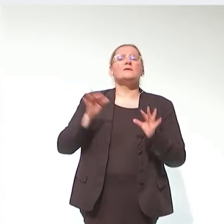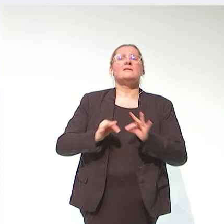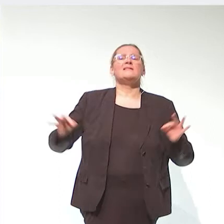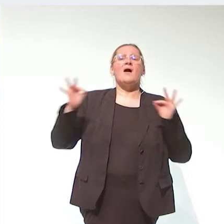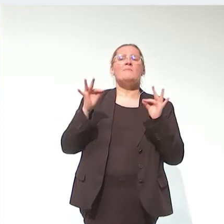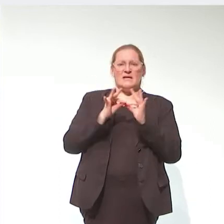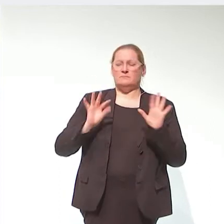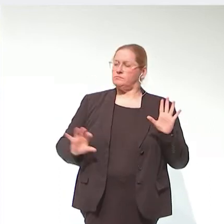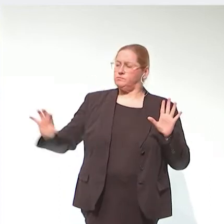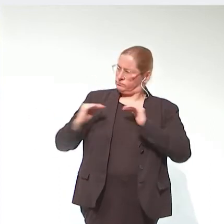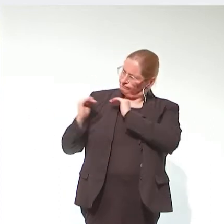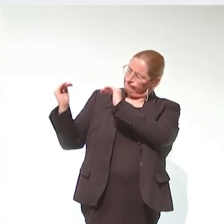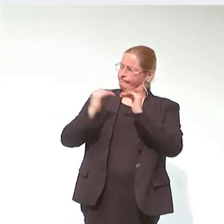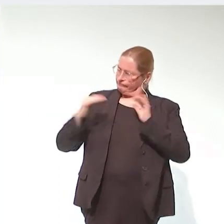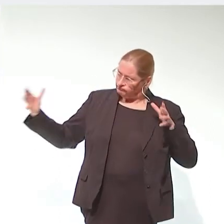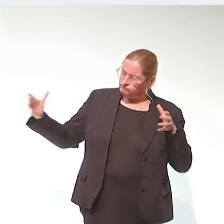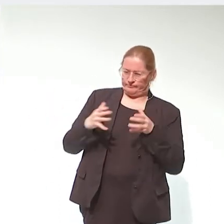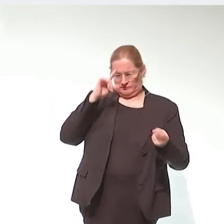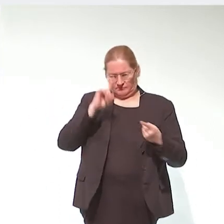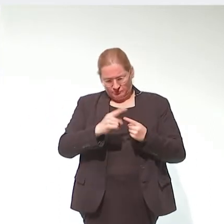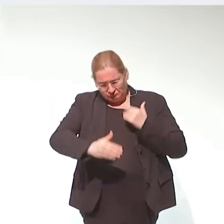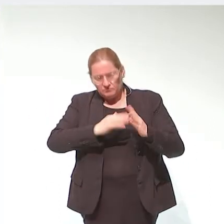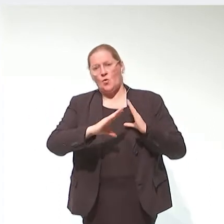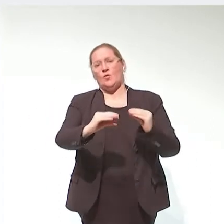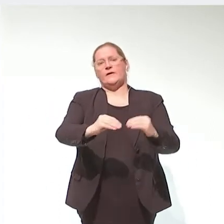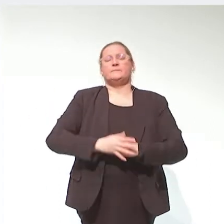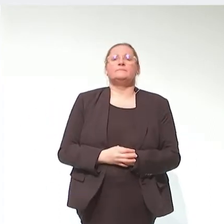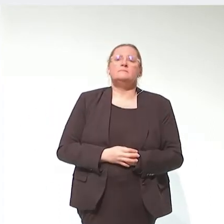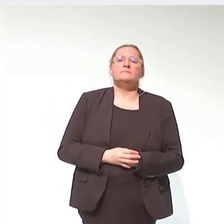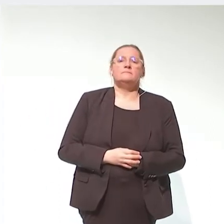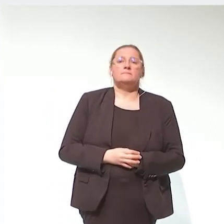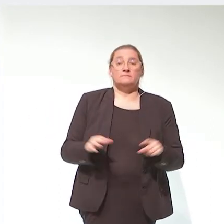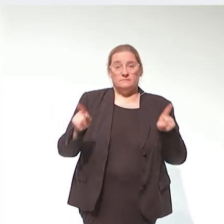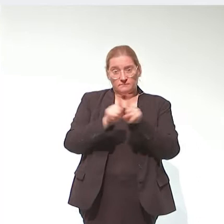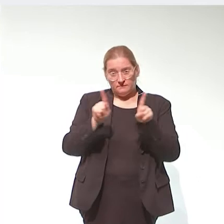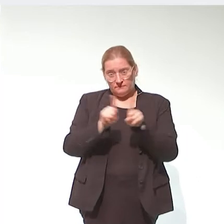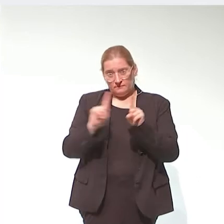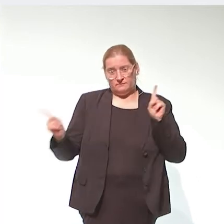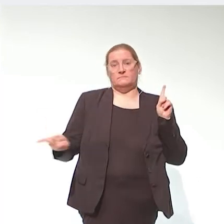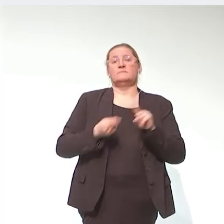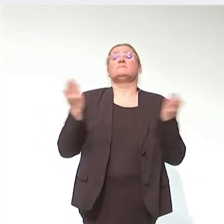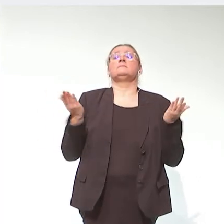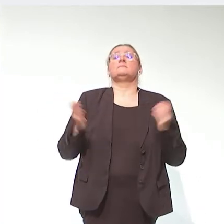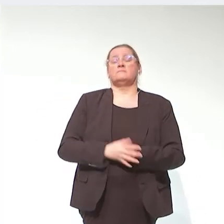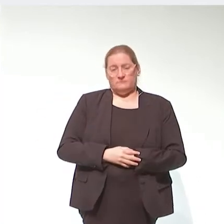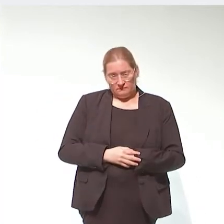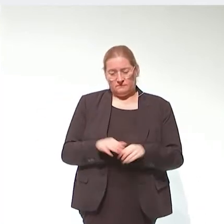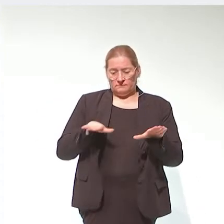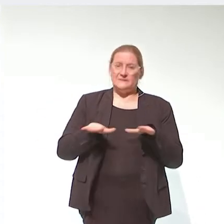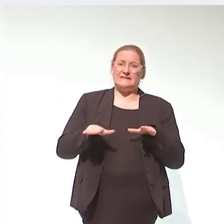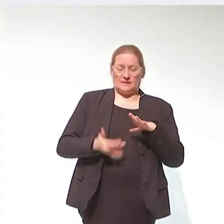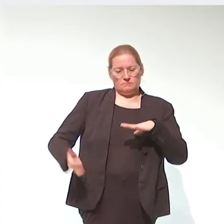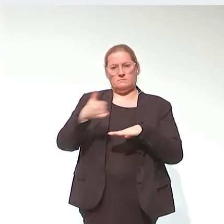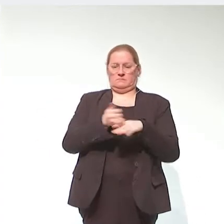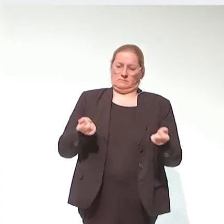by the European Disability Strategy, but also ensure that there is monitoring and governance with all stakeholders relevant, including